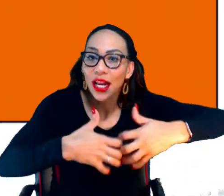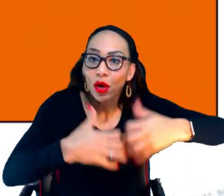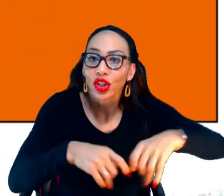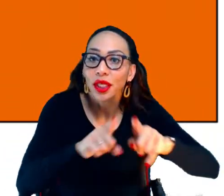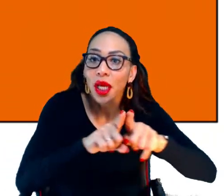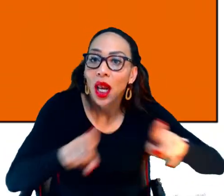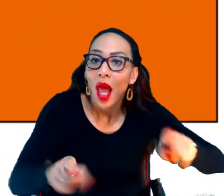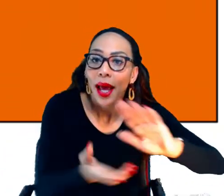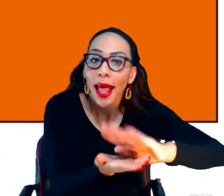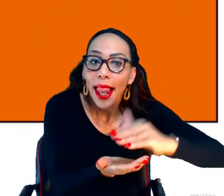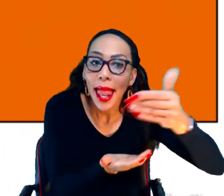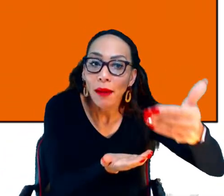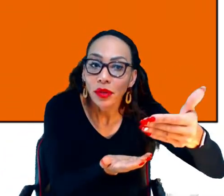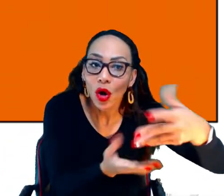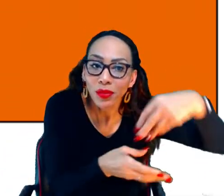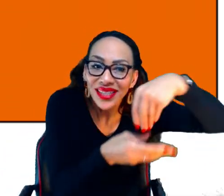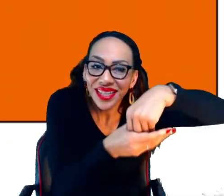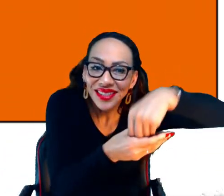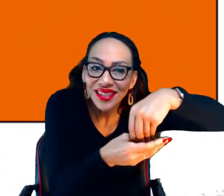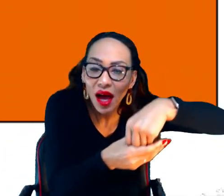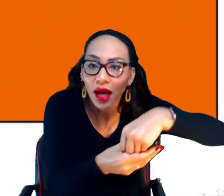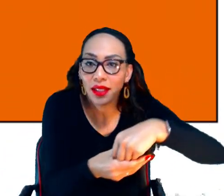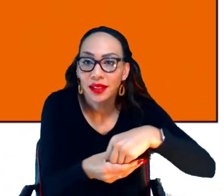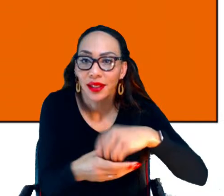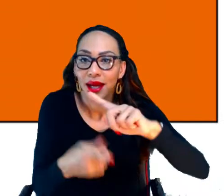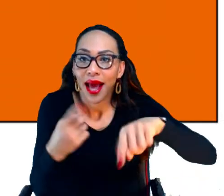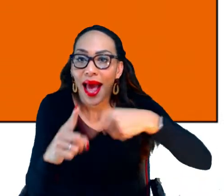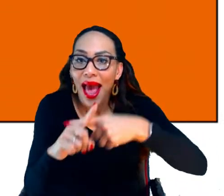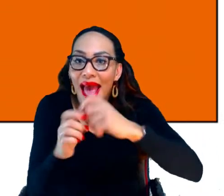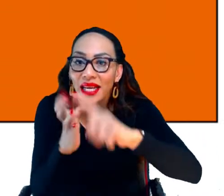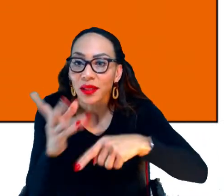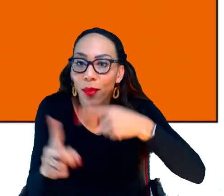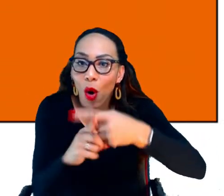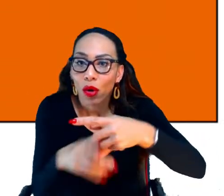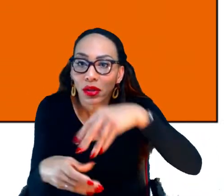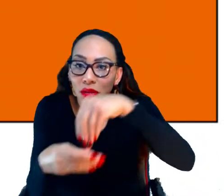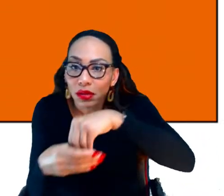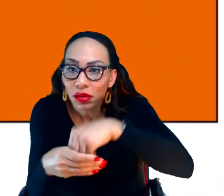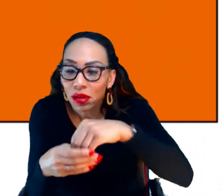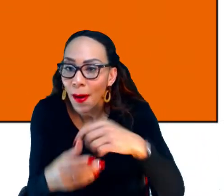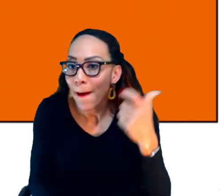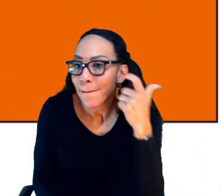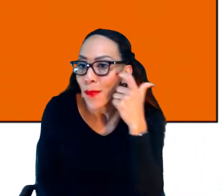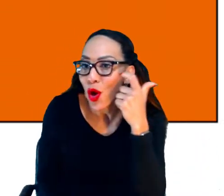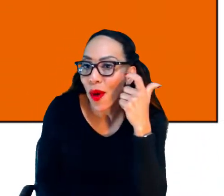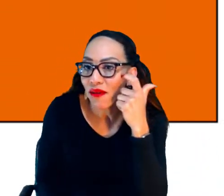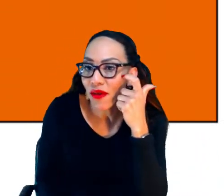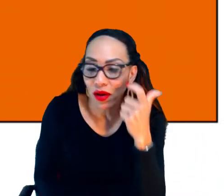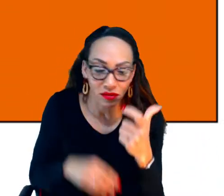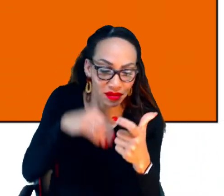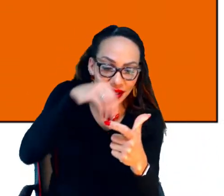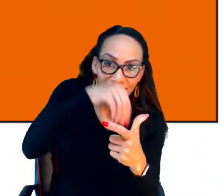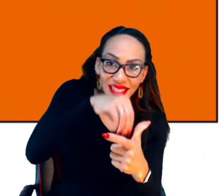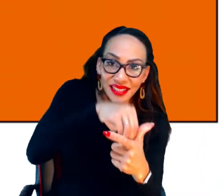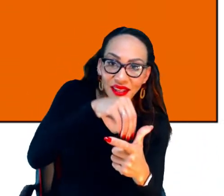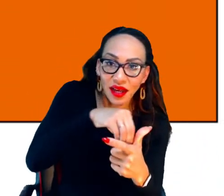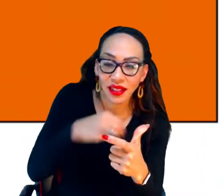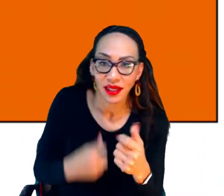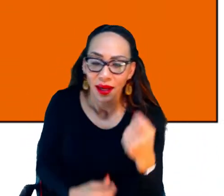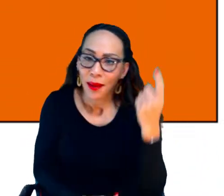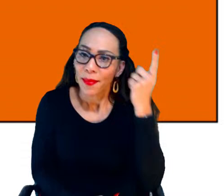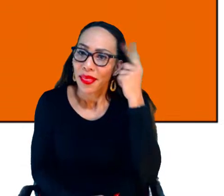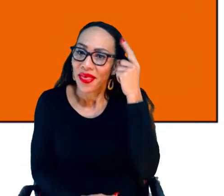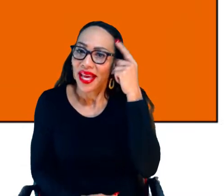Xboxes, mobile phones. And then kind of I've been exploring the sort of environment that we walk through, because